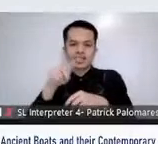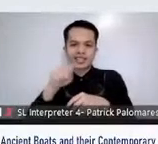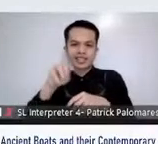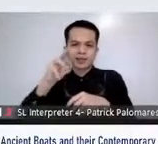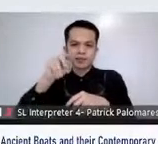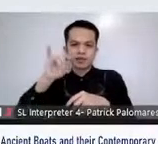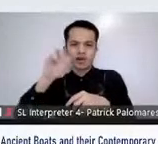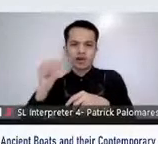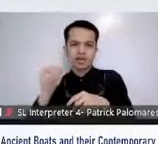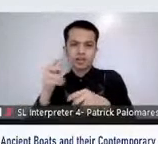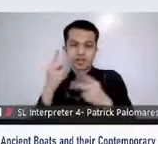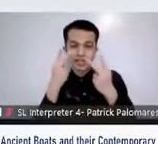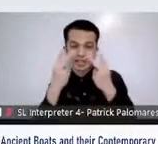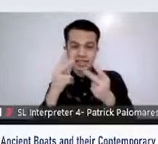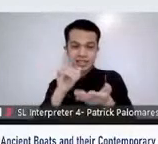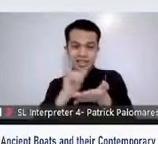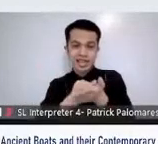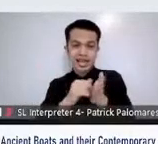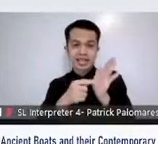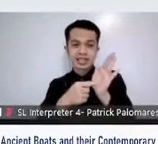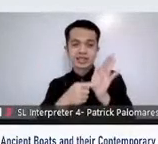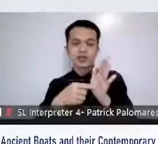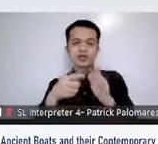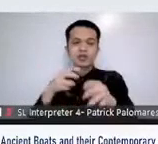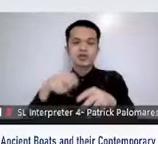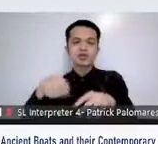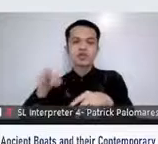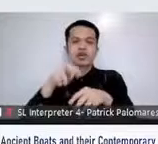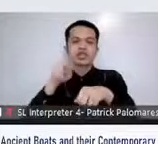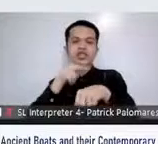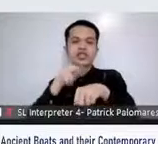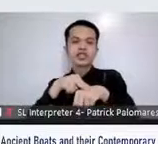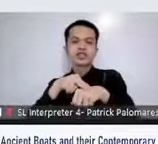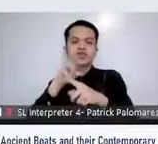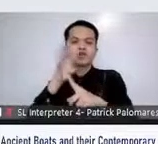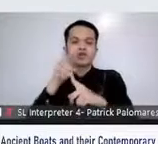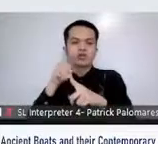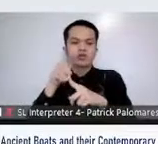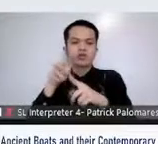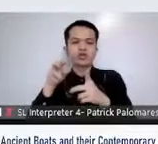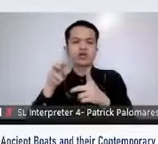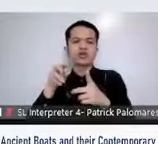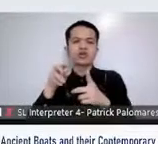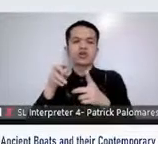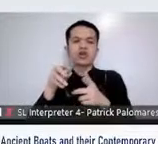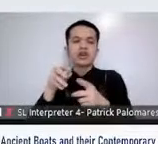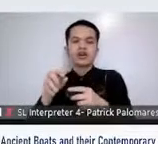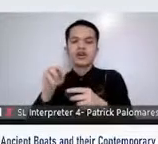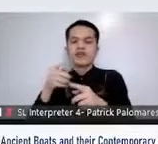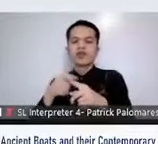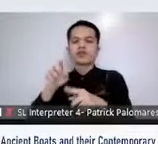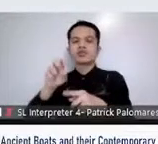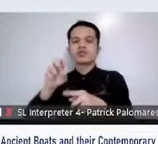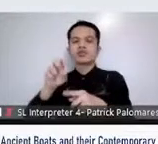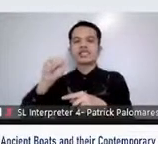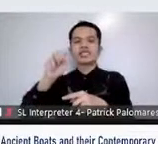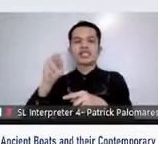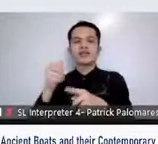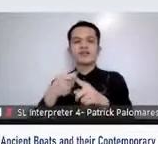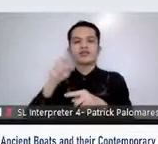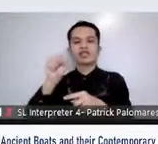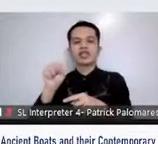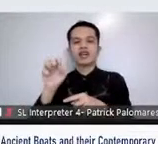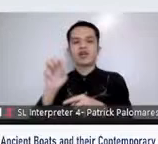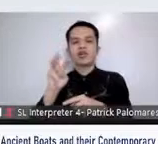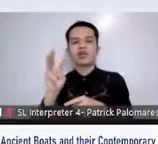see, this exhibition explores the natural and cultural spheres of the Sama Dilaw of Southwestern Mindanao, Philippines,